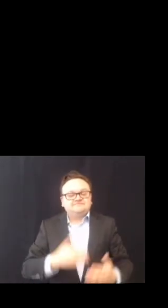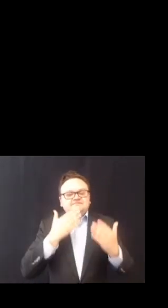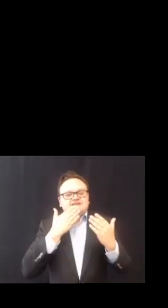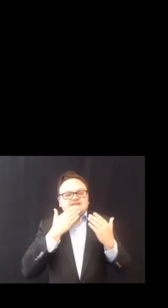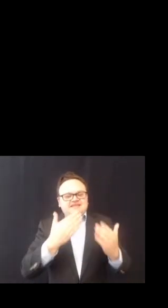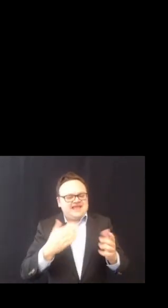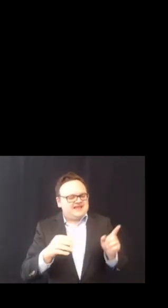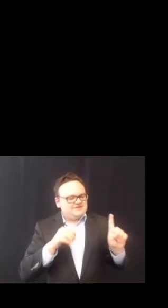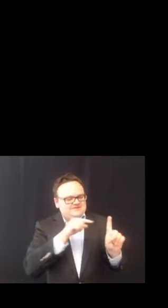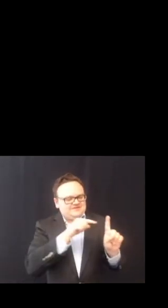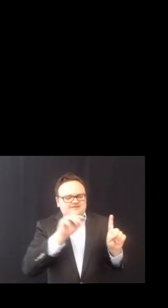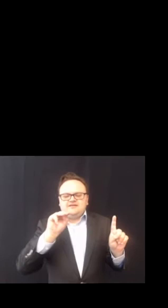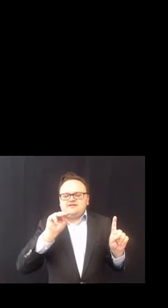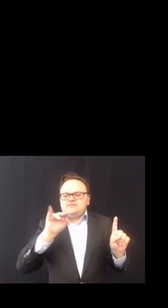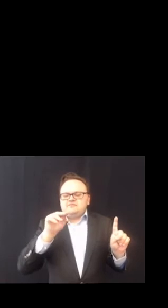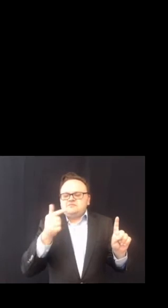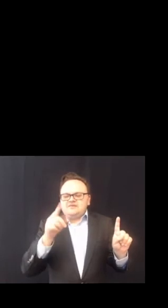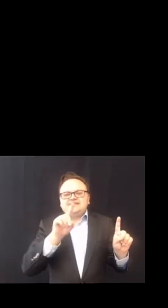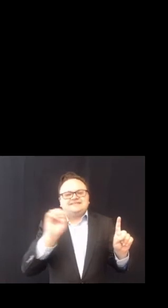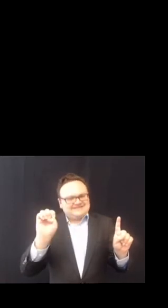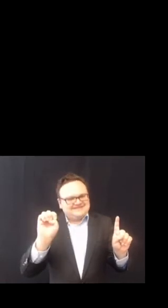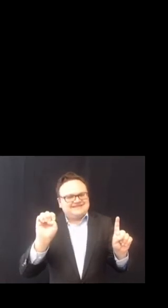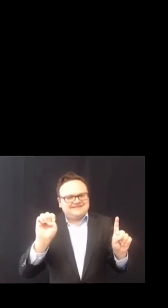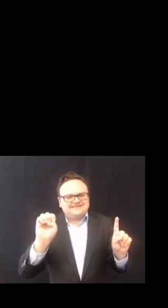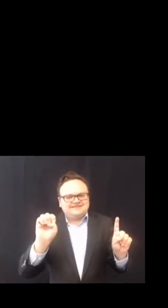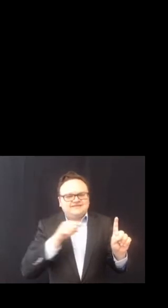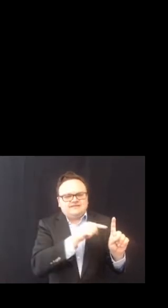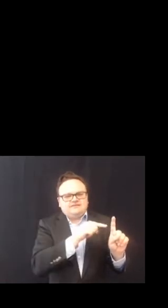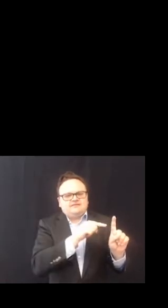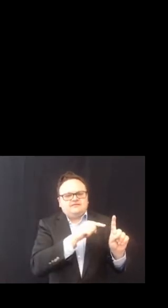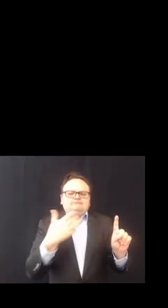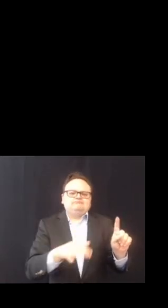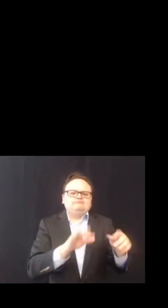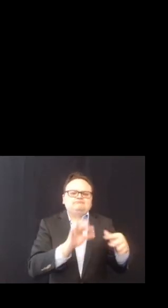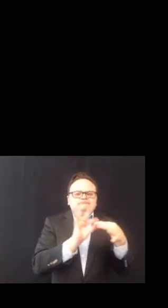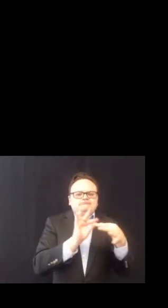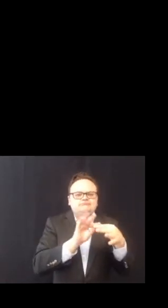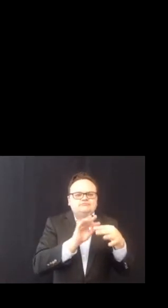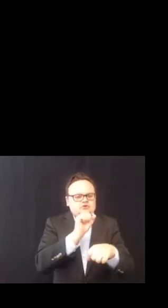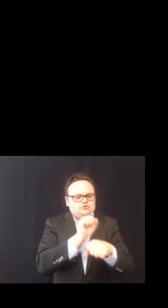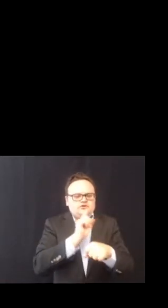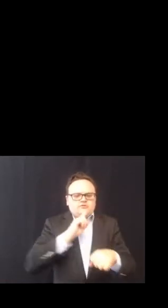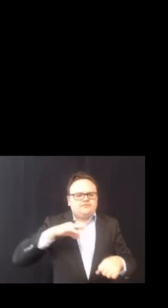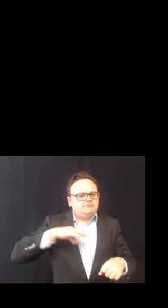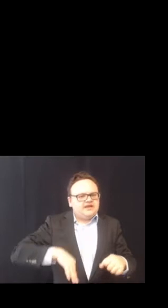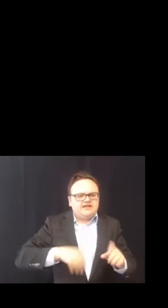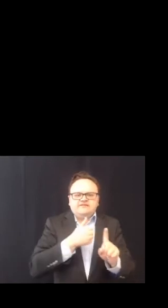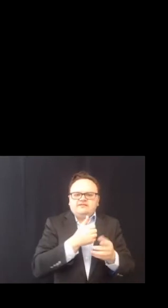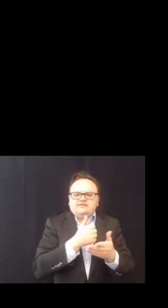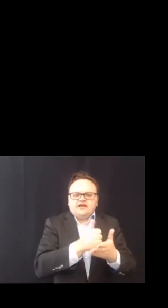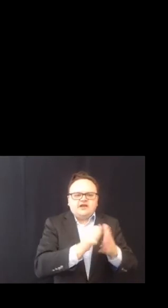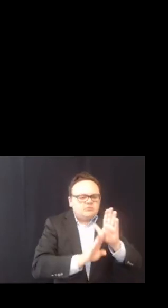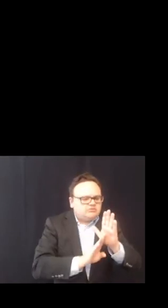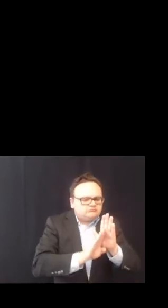It's certainly great to be able to hear about how working has been a great benefit to you in terms of learning how to be